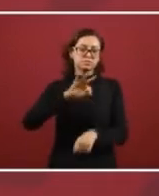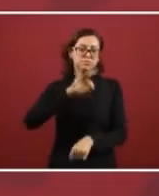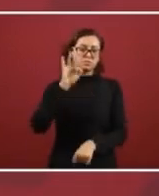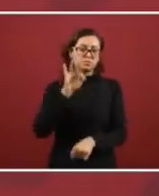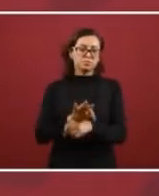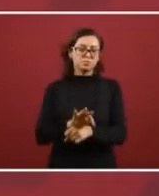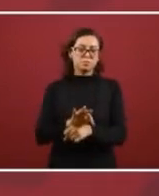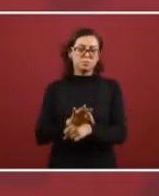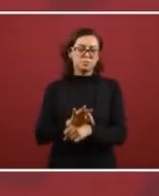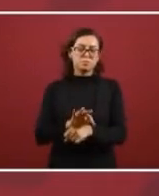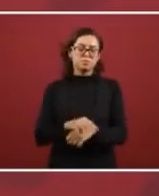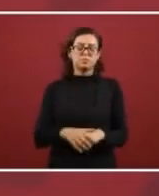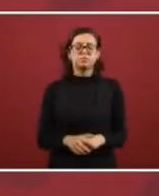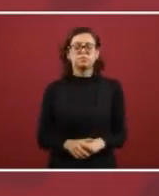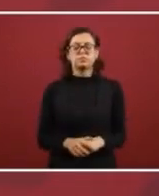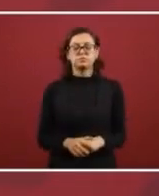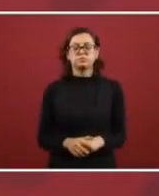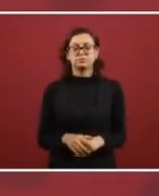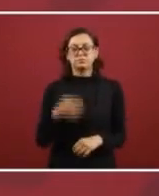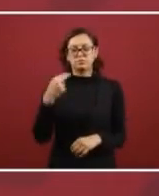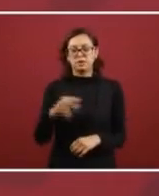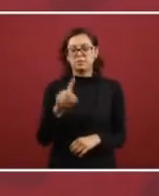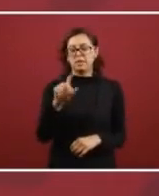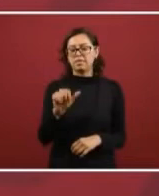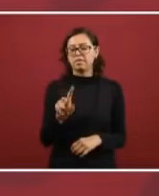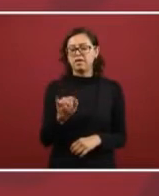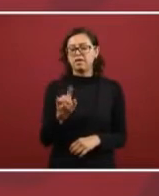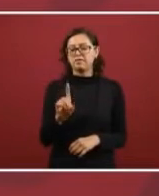Civil Protections, David Leon,